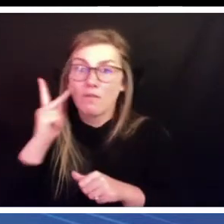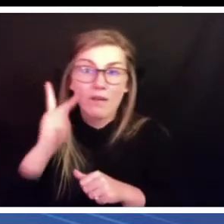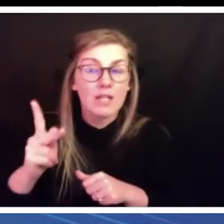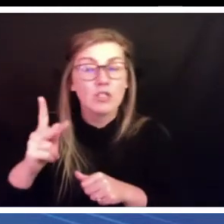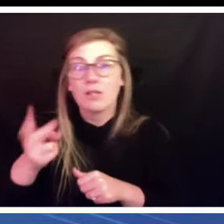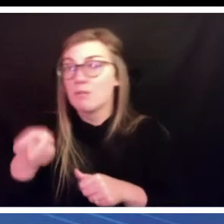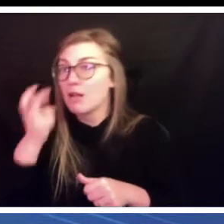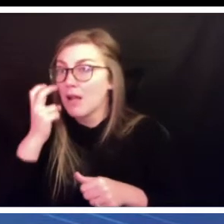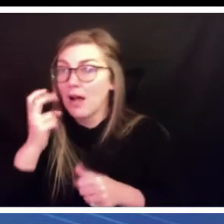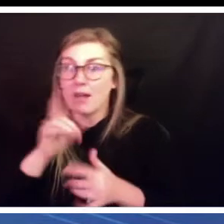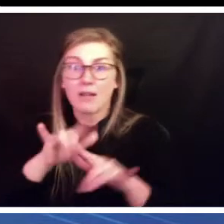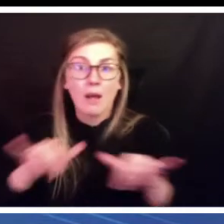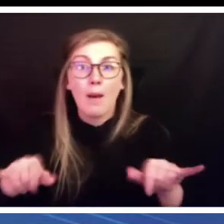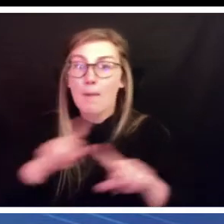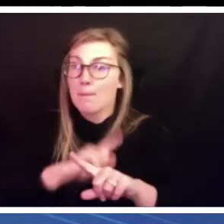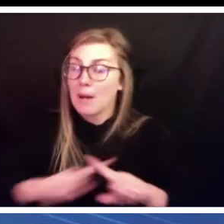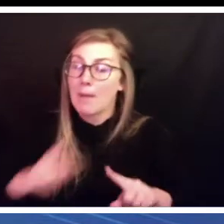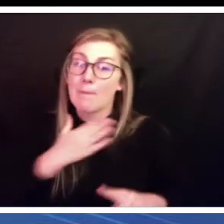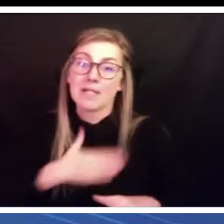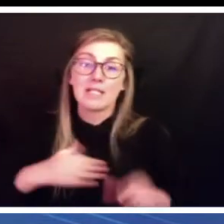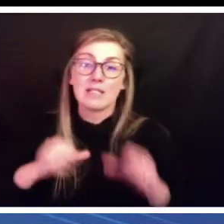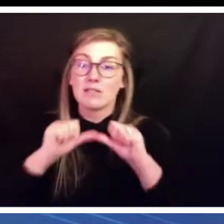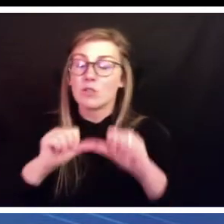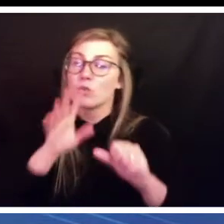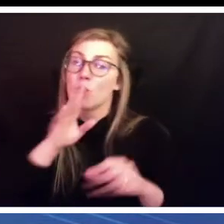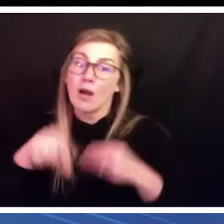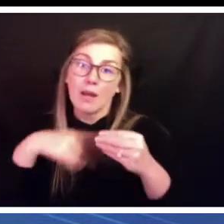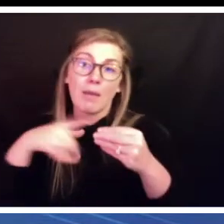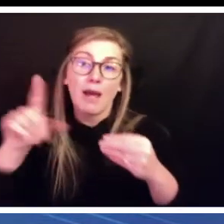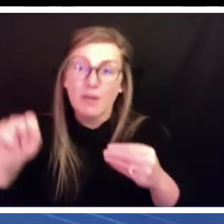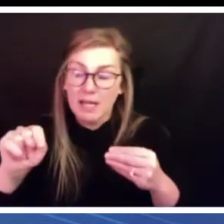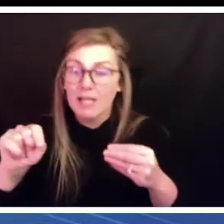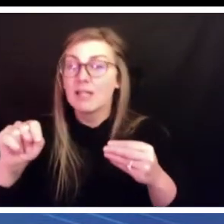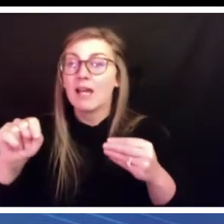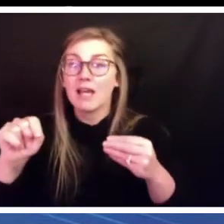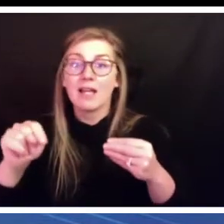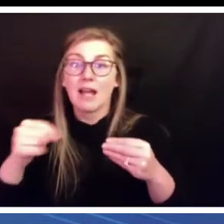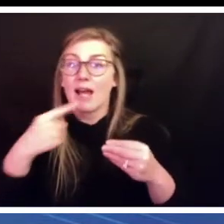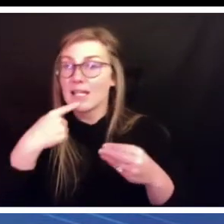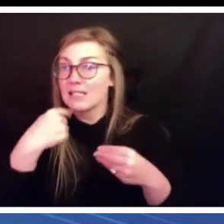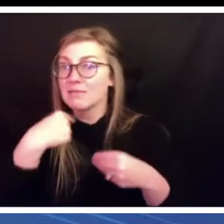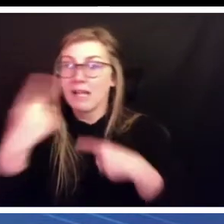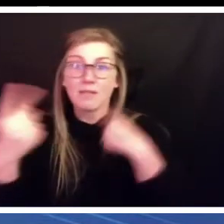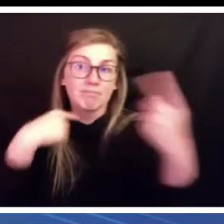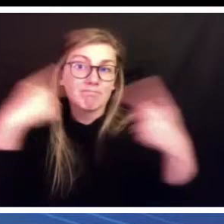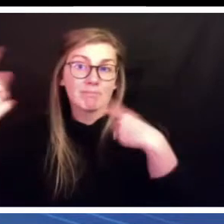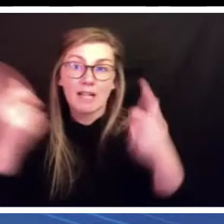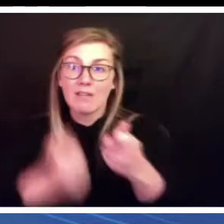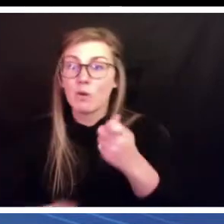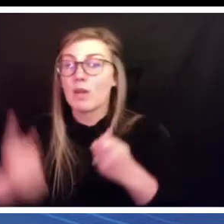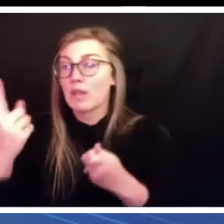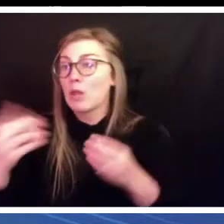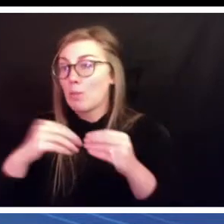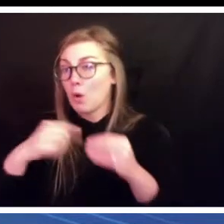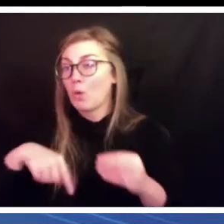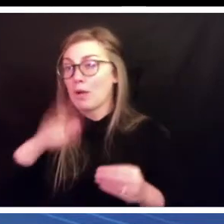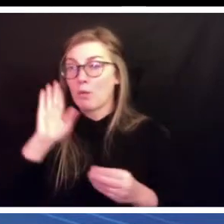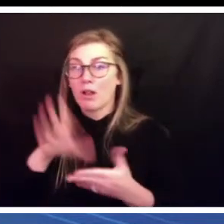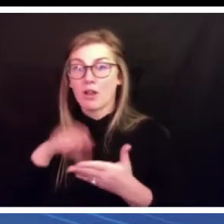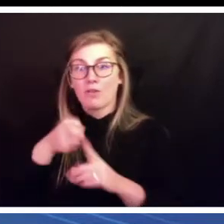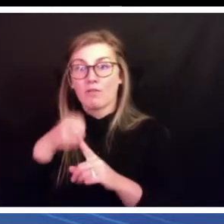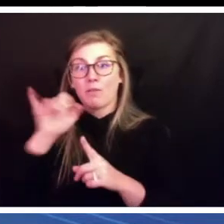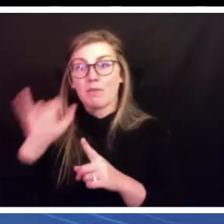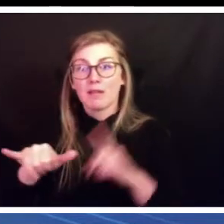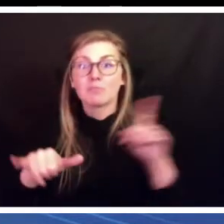keep talking about it. The more you talk about it, the more we're going to learn. Well, thank you, Michelle, so much for joining us today. was really, I mean, I've been